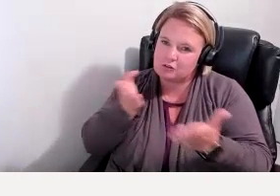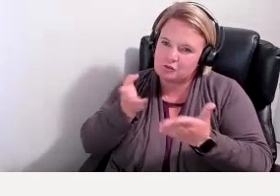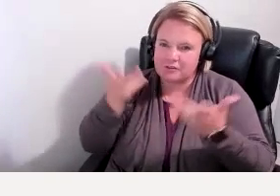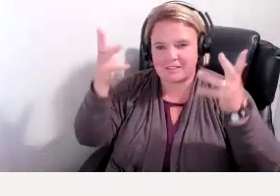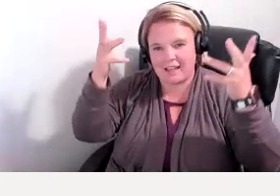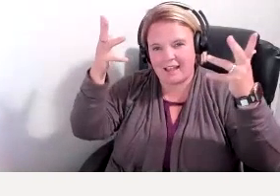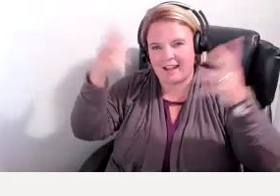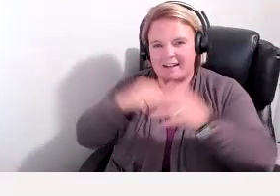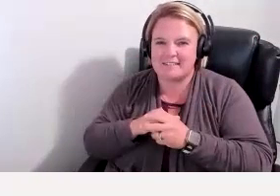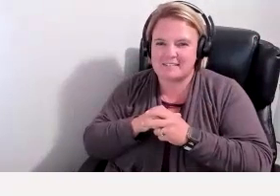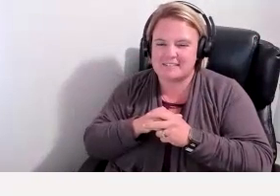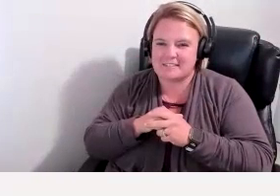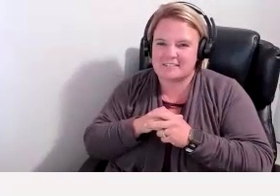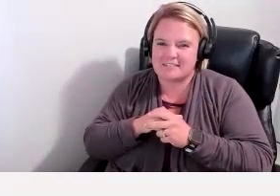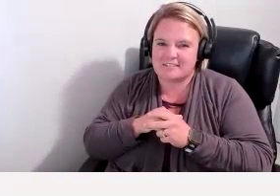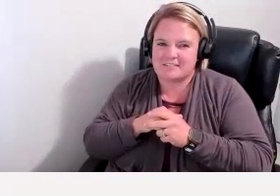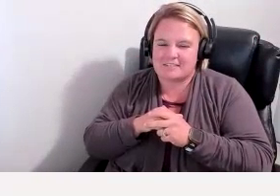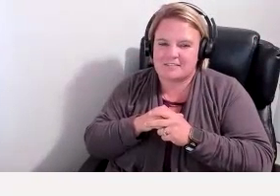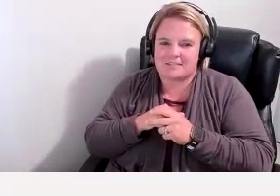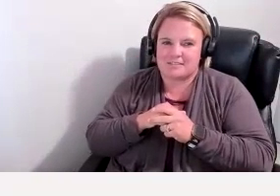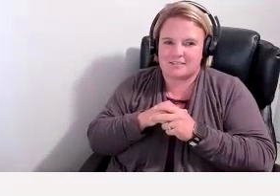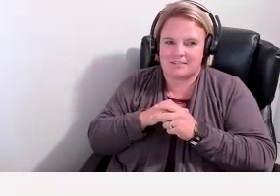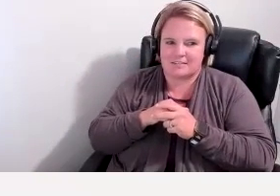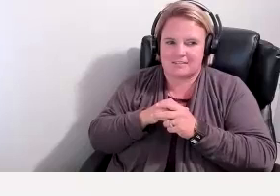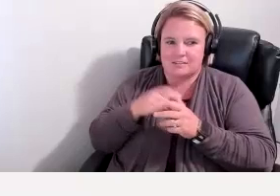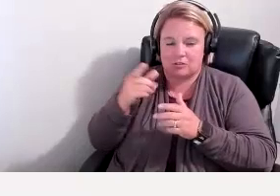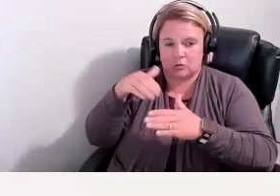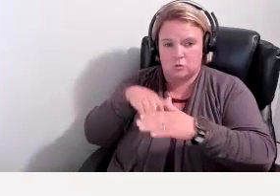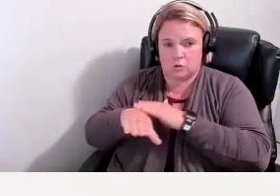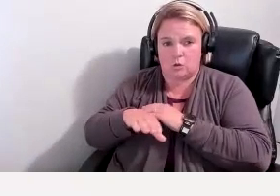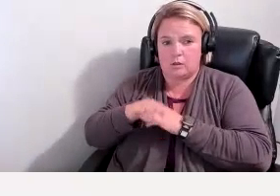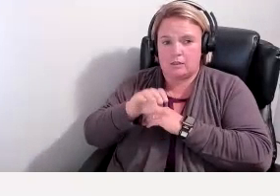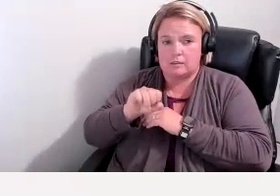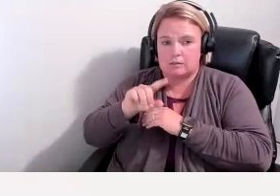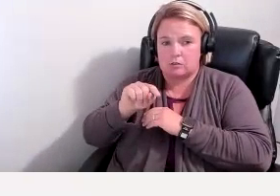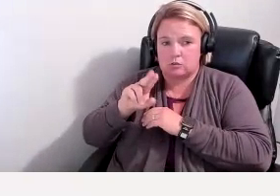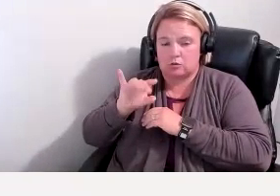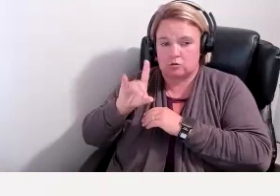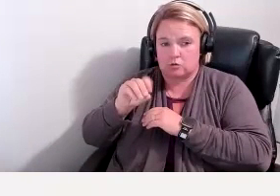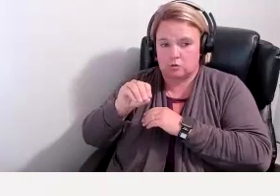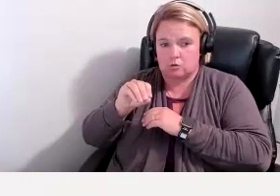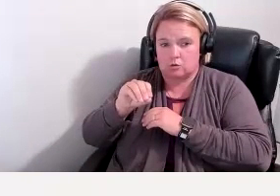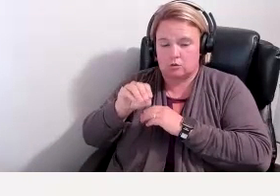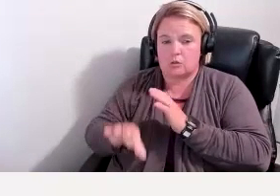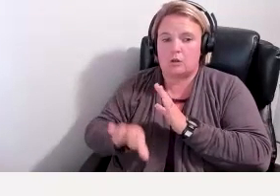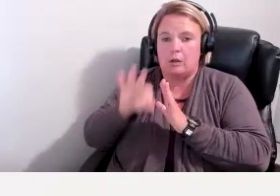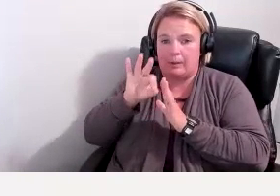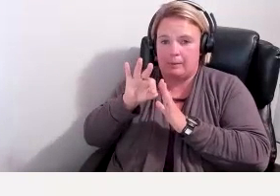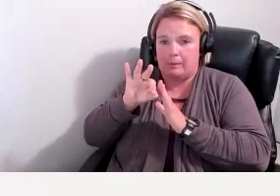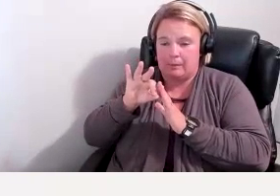Yay! So the way that it works, you go into Studio and you will select the